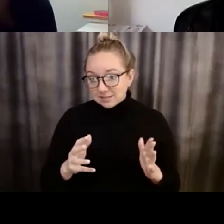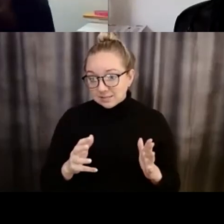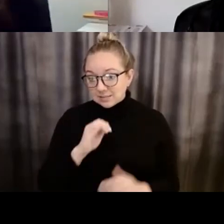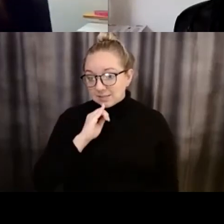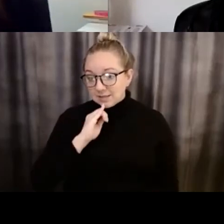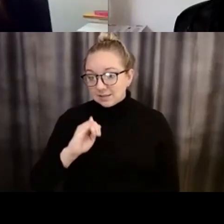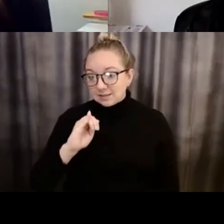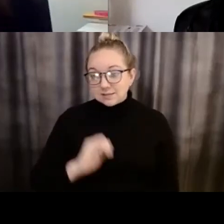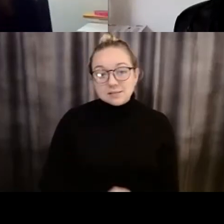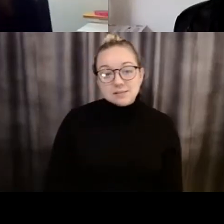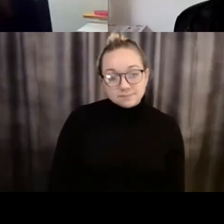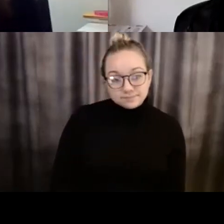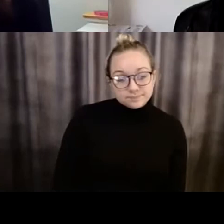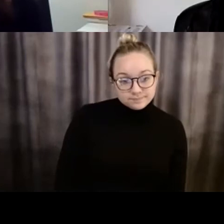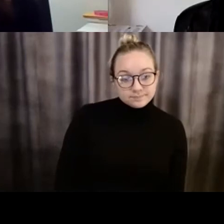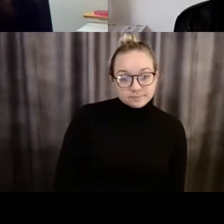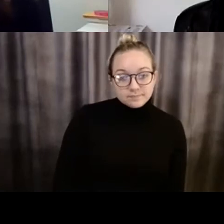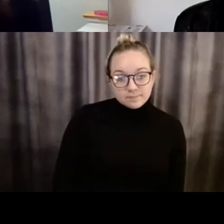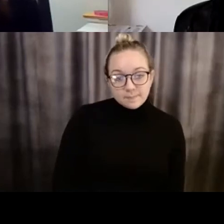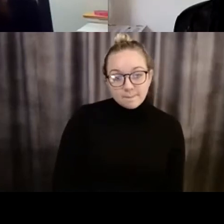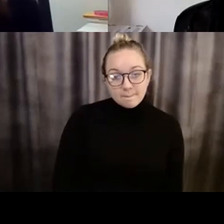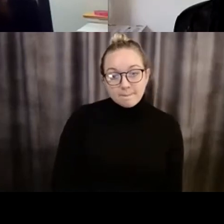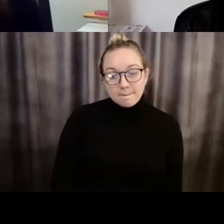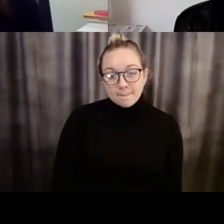is if they would